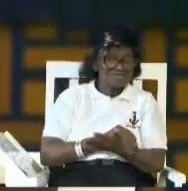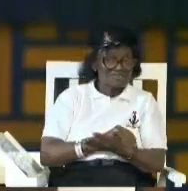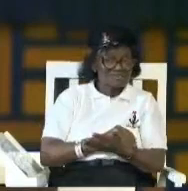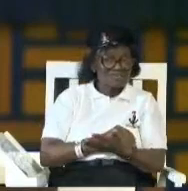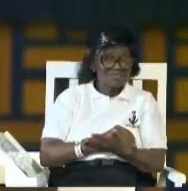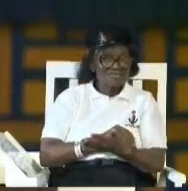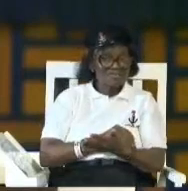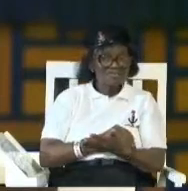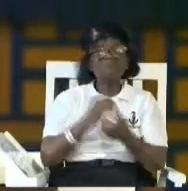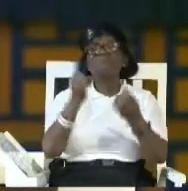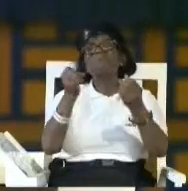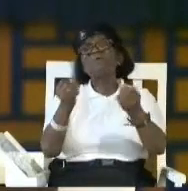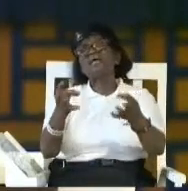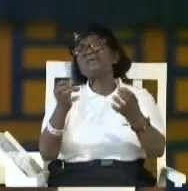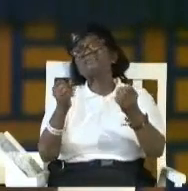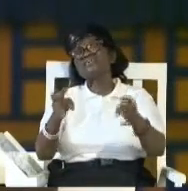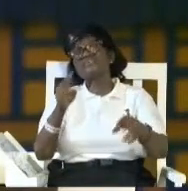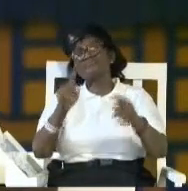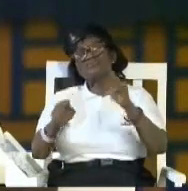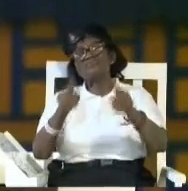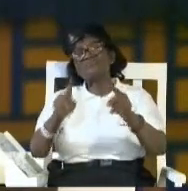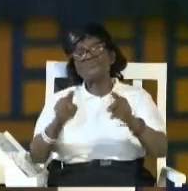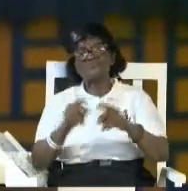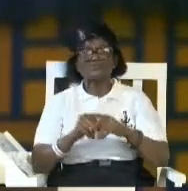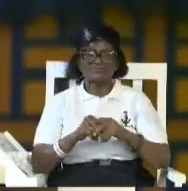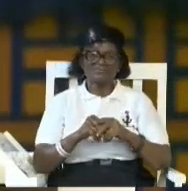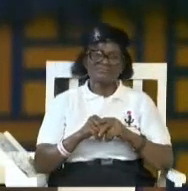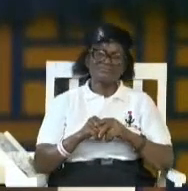a lot of people.